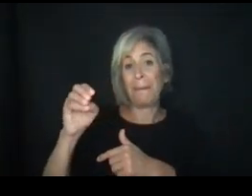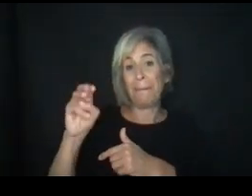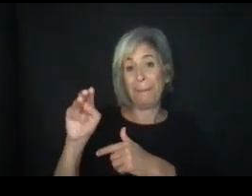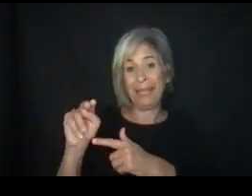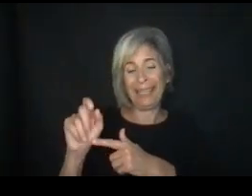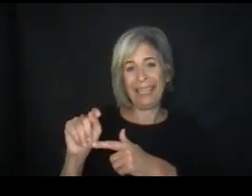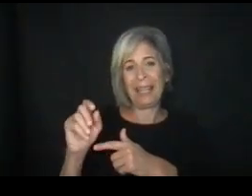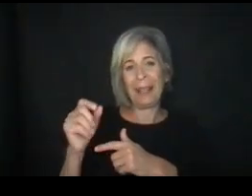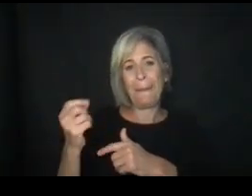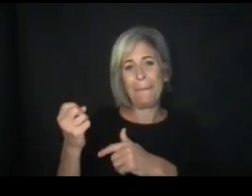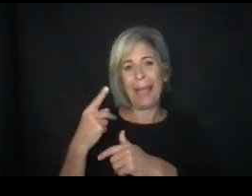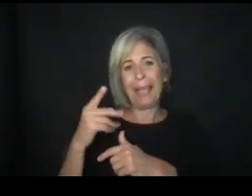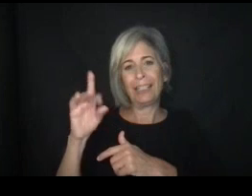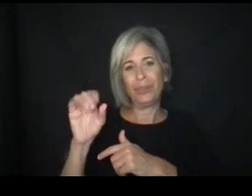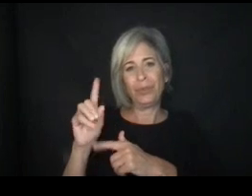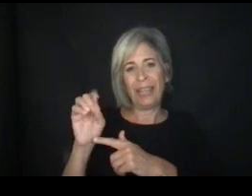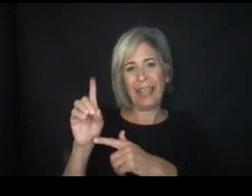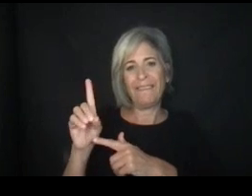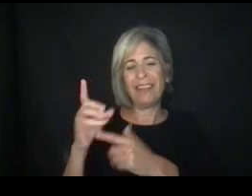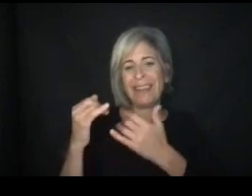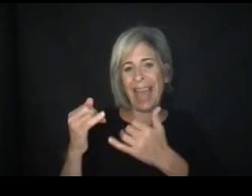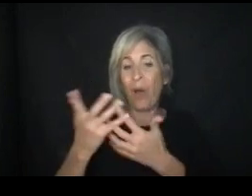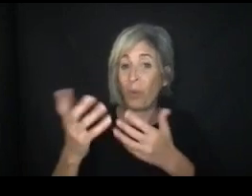to David.